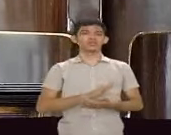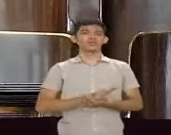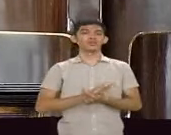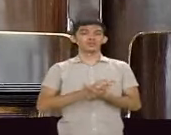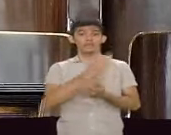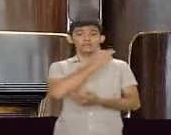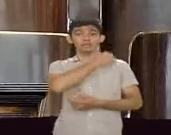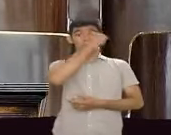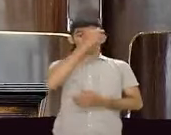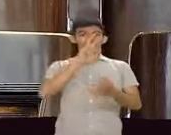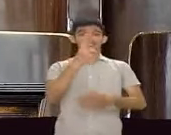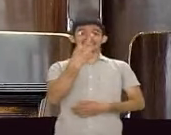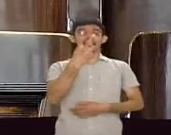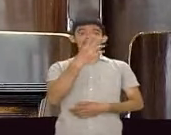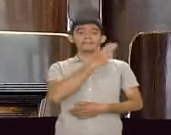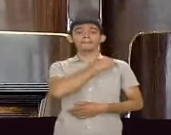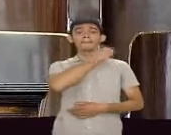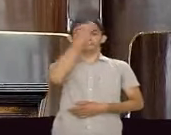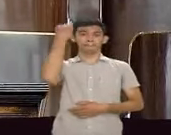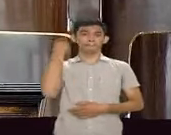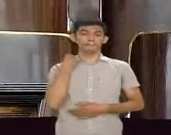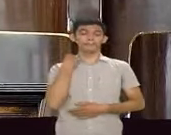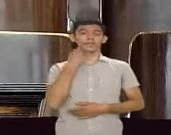gyud mawa iyang virginity.